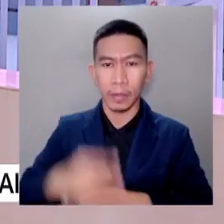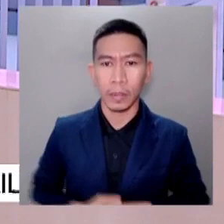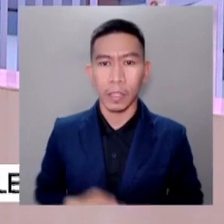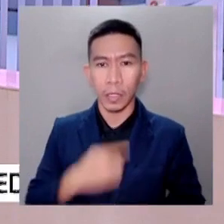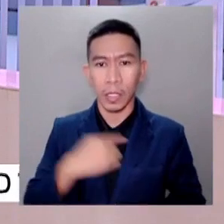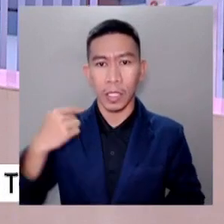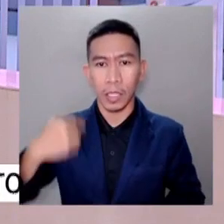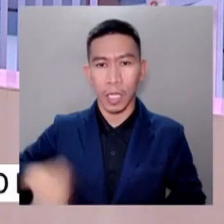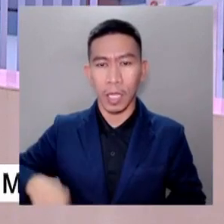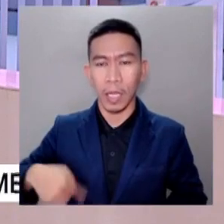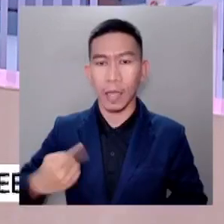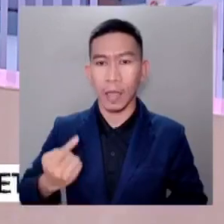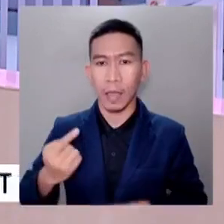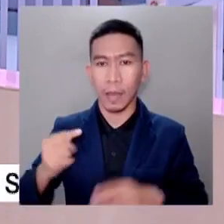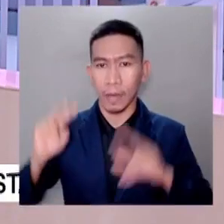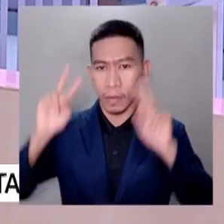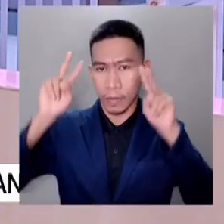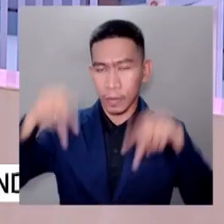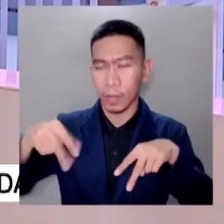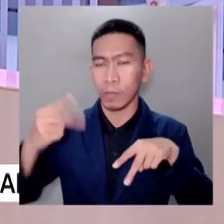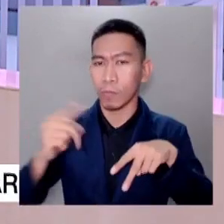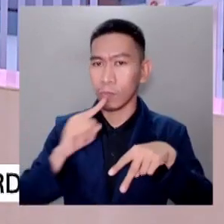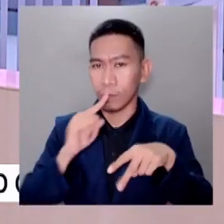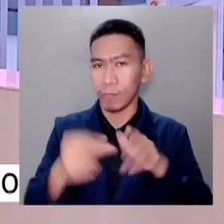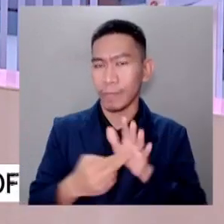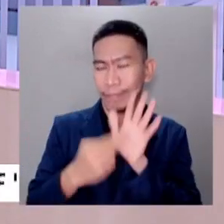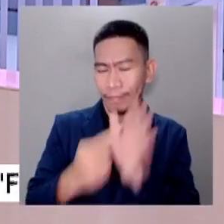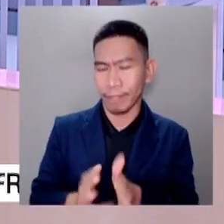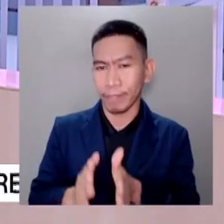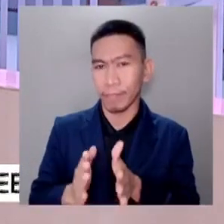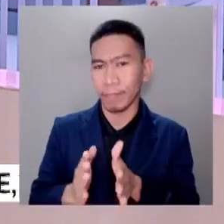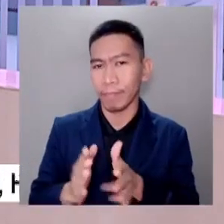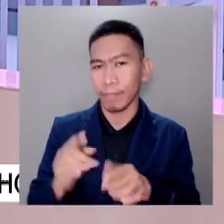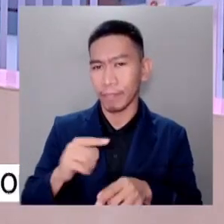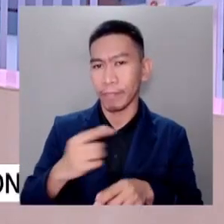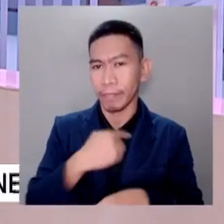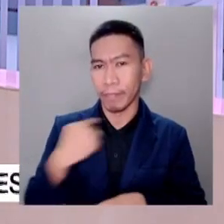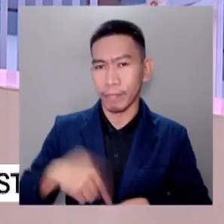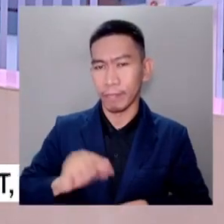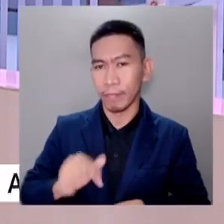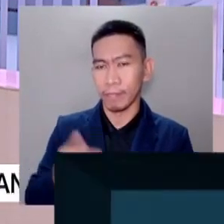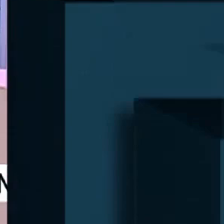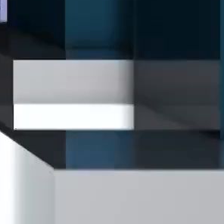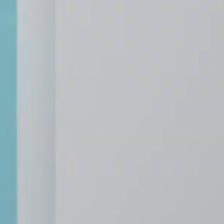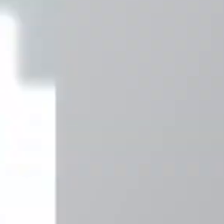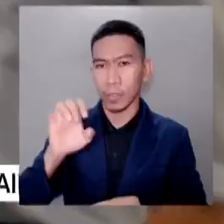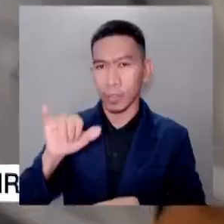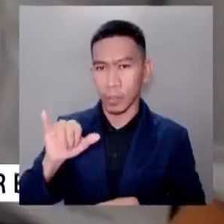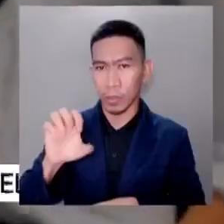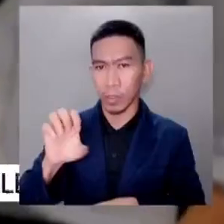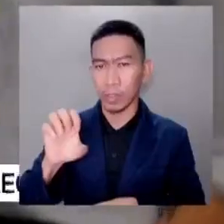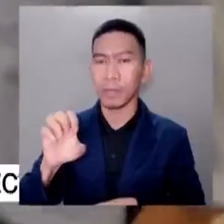leader Xi Jinping at that event. Joyce Belancha has more on the preparations for tomorrow's ceremony.